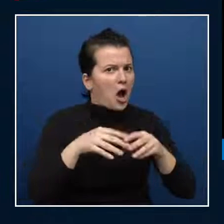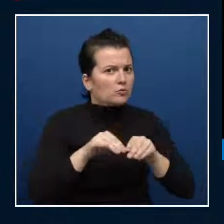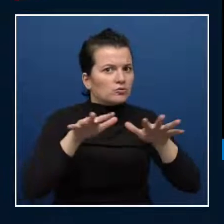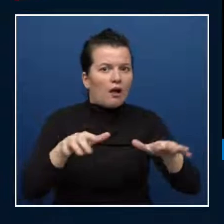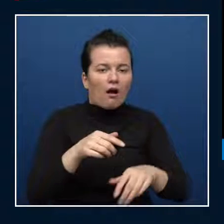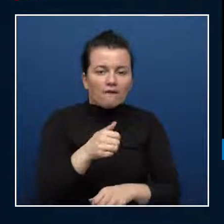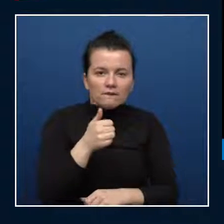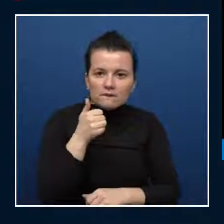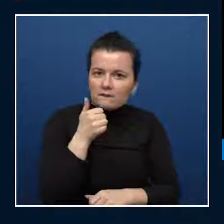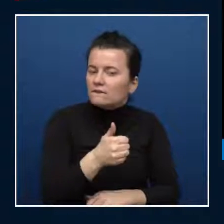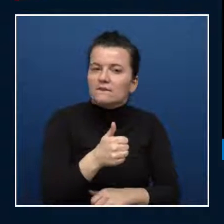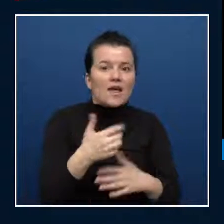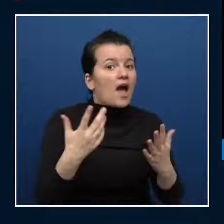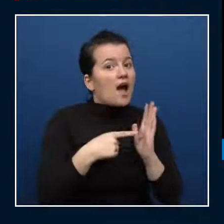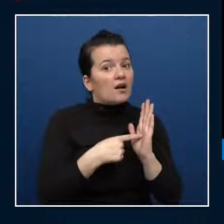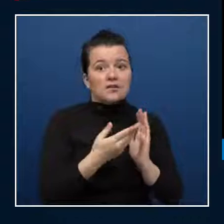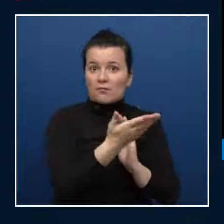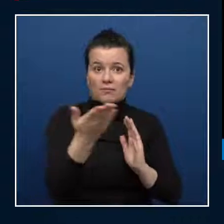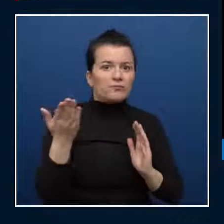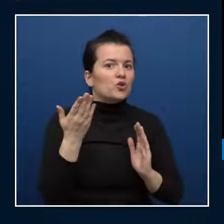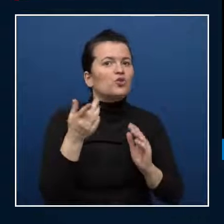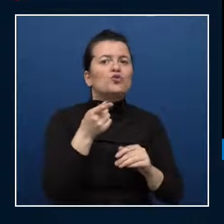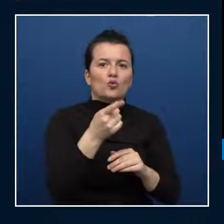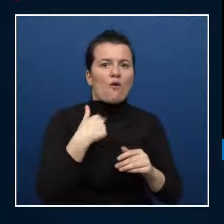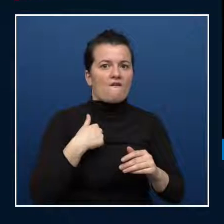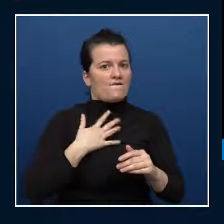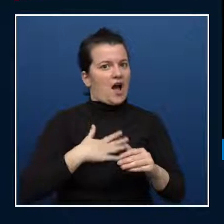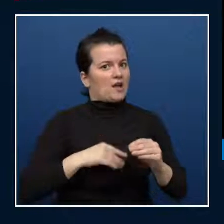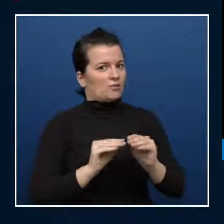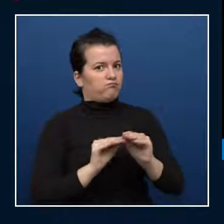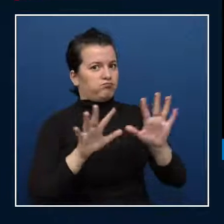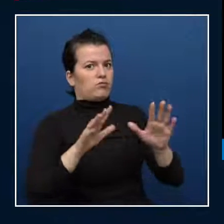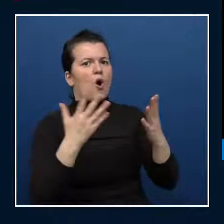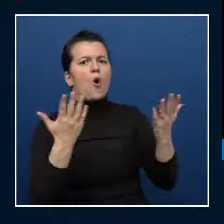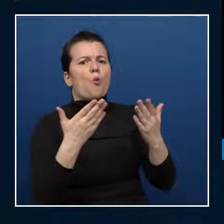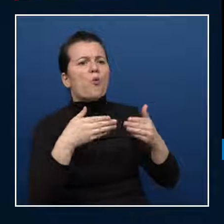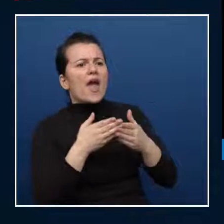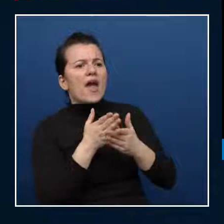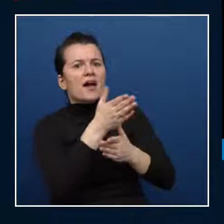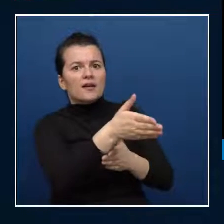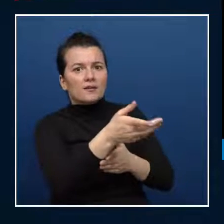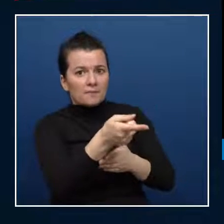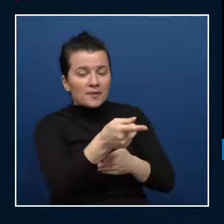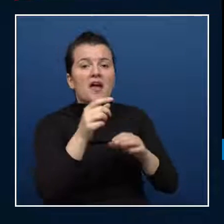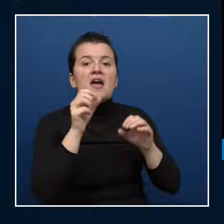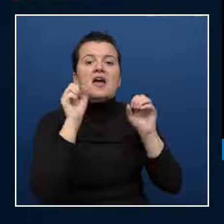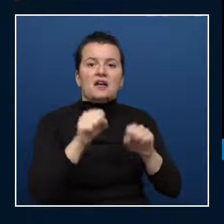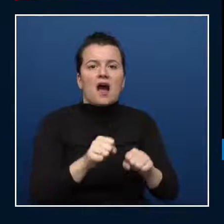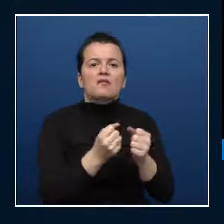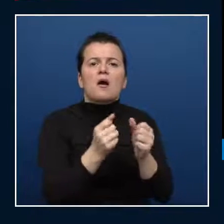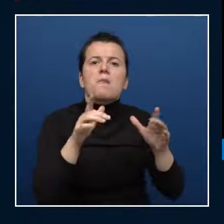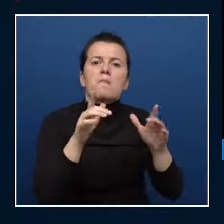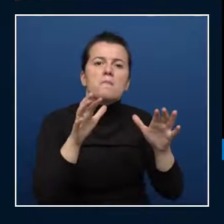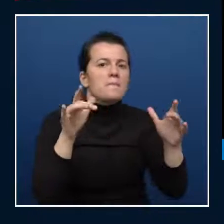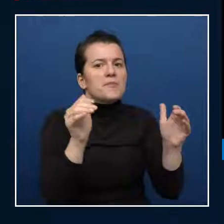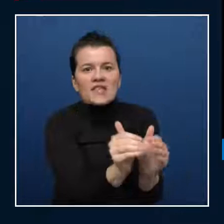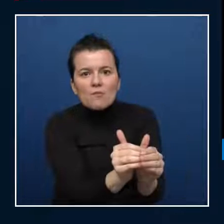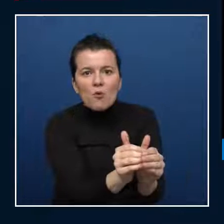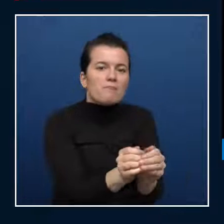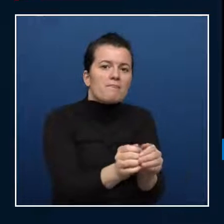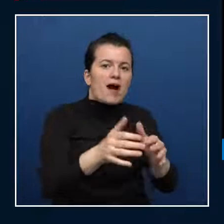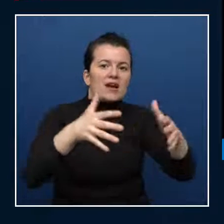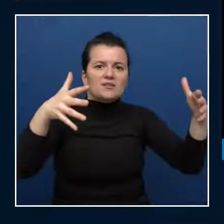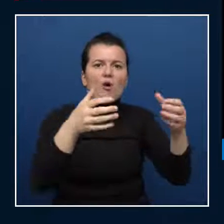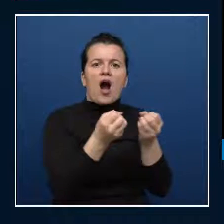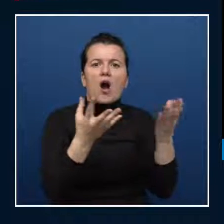When you're setting up your application gateway, you can configure a minimum and maximum number of instances of your application gateway. And